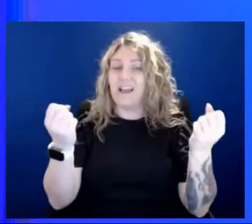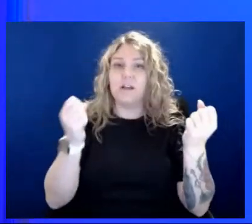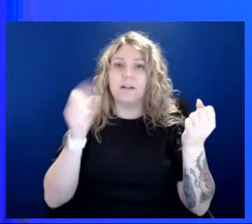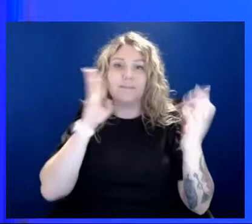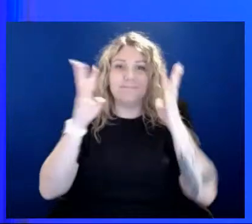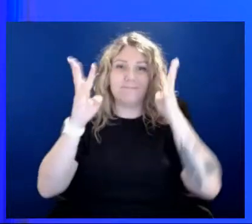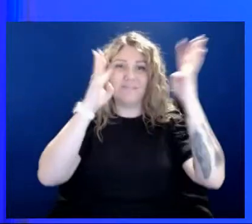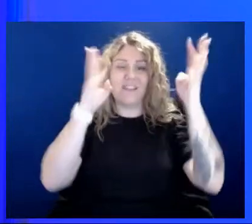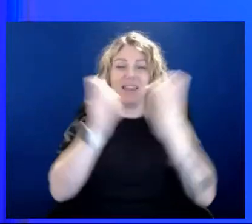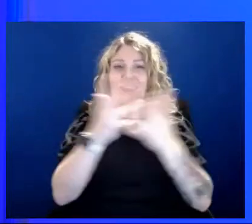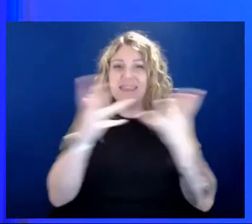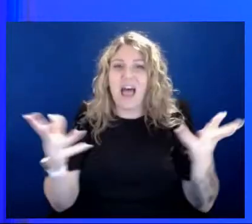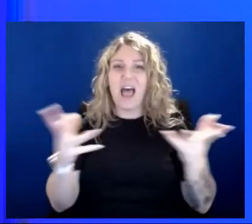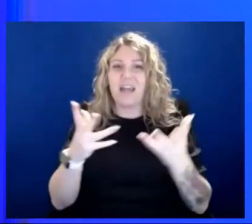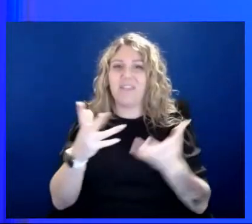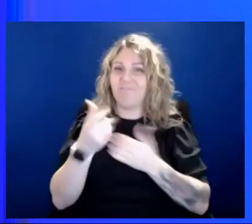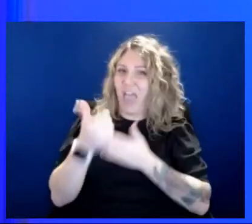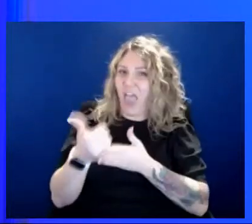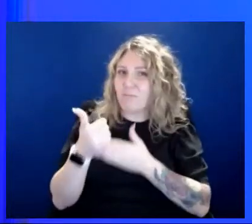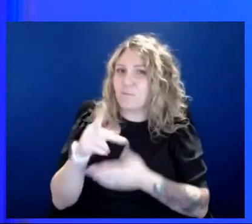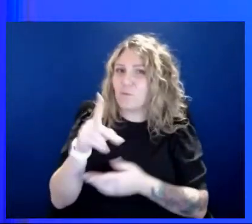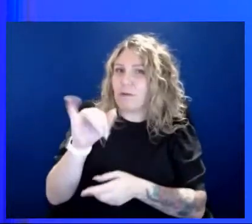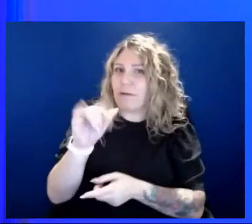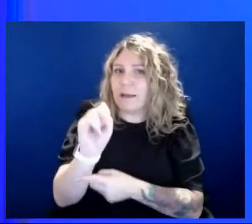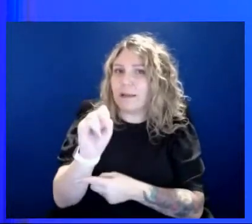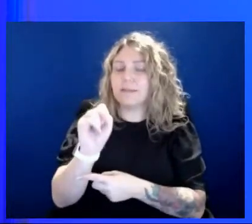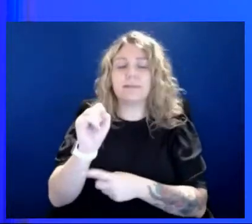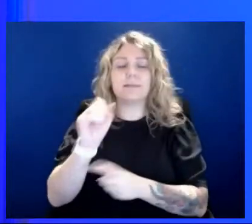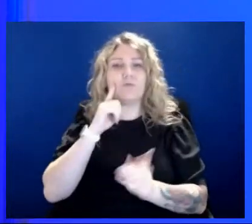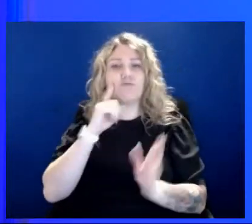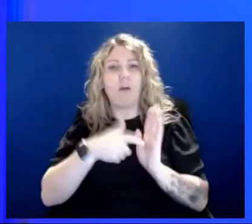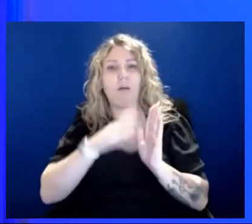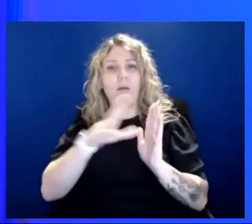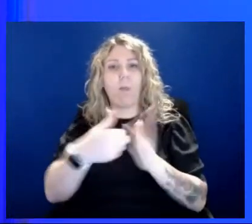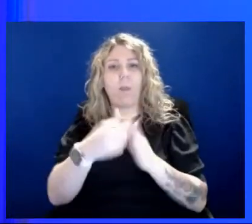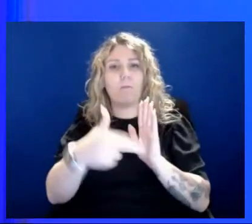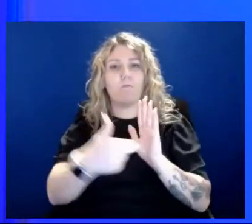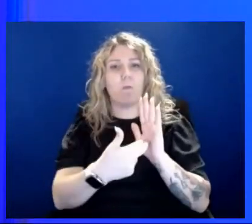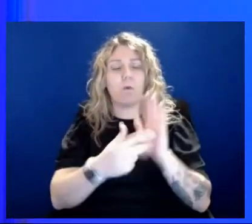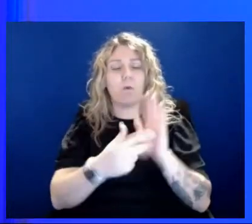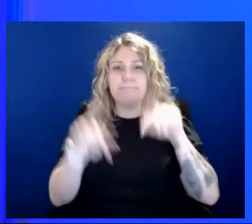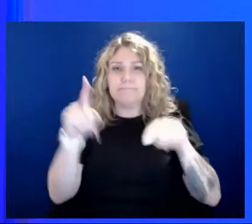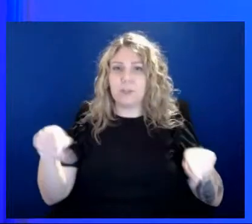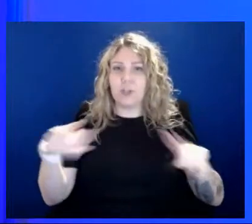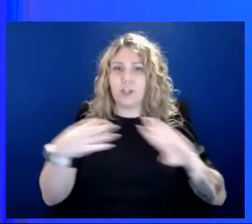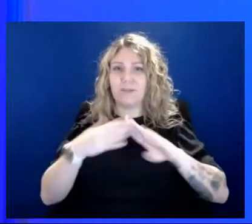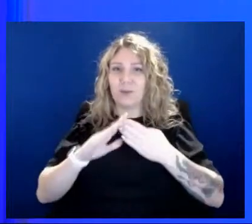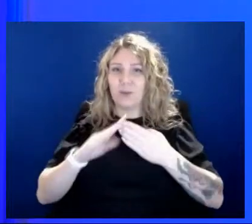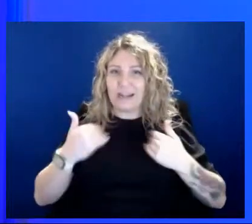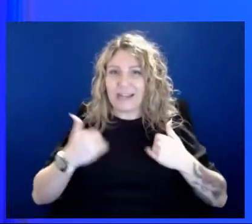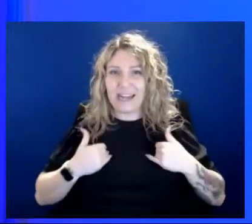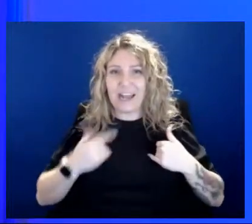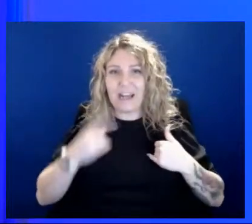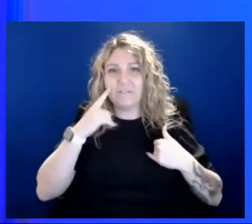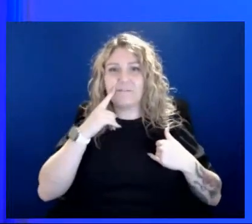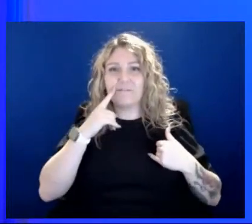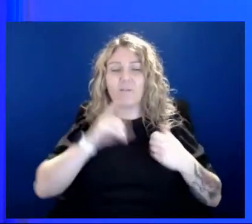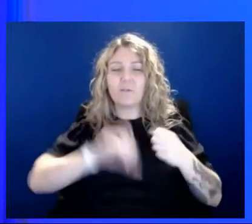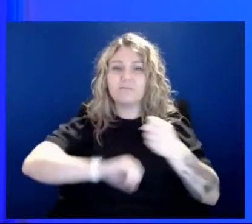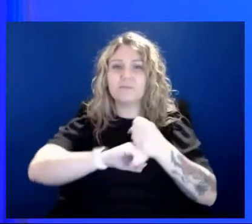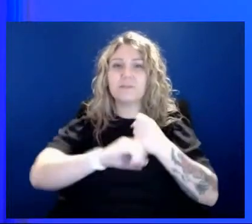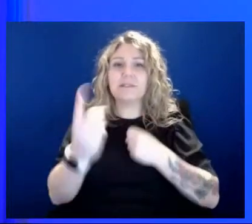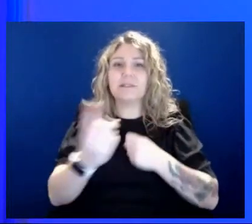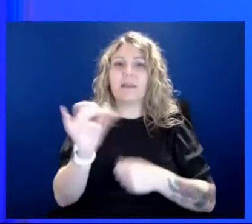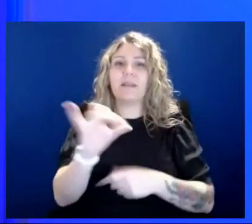that really recognize the role that all sorts of different communities play in promoting something like COVID-19